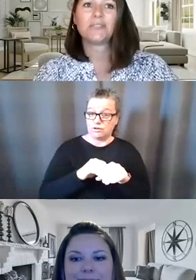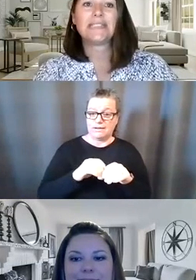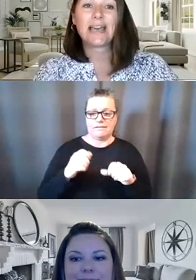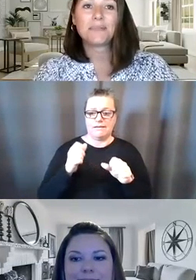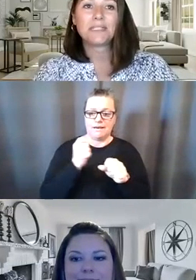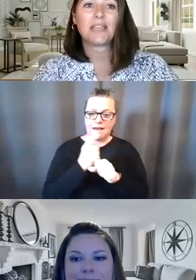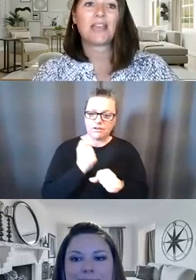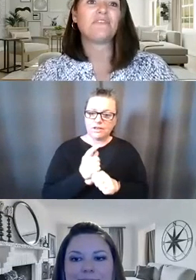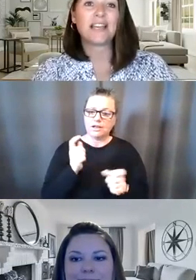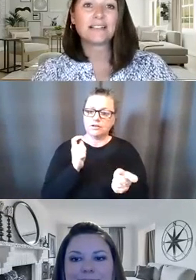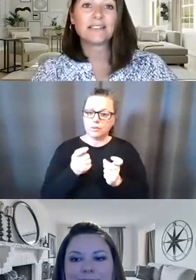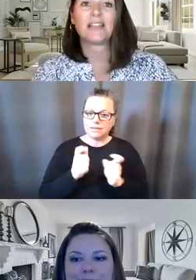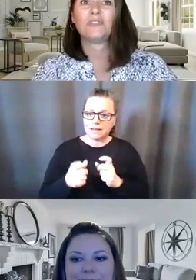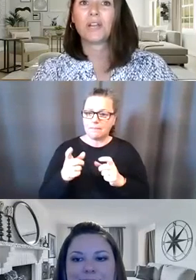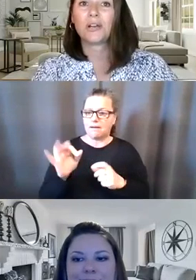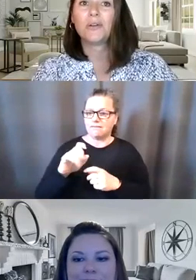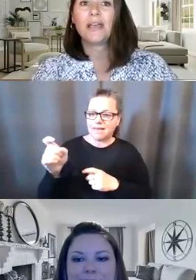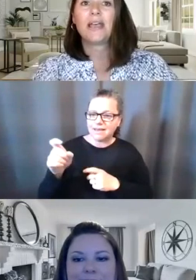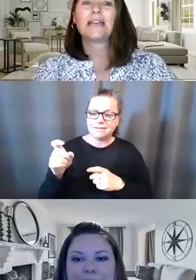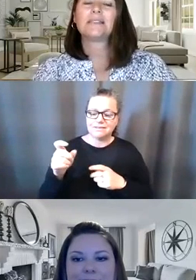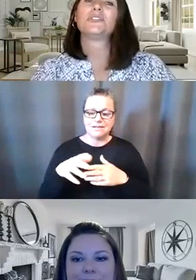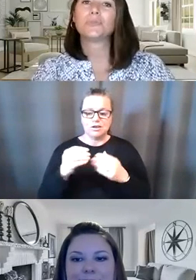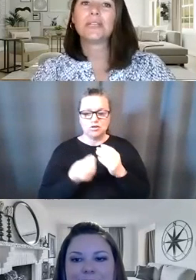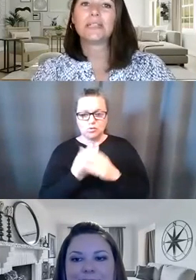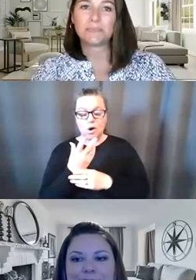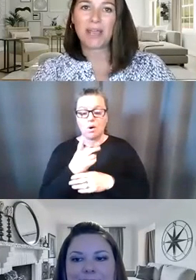to adapt and flex and grow